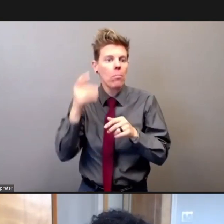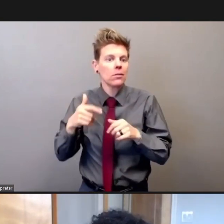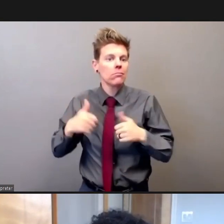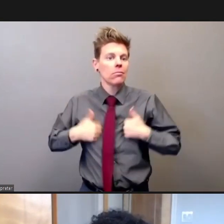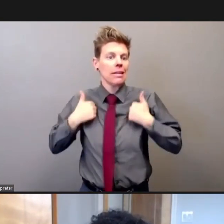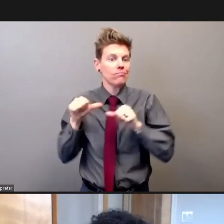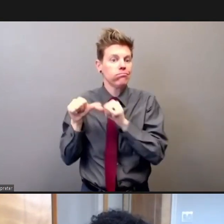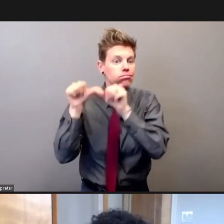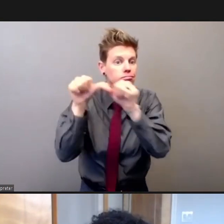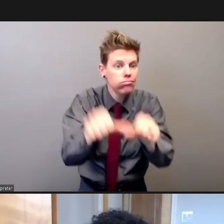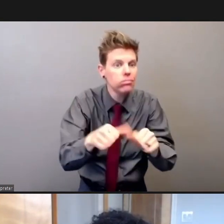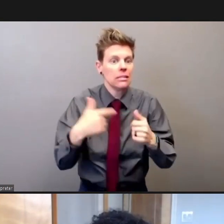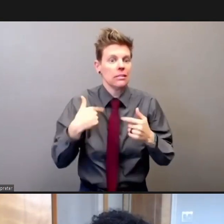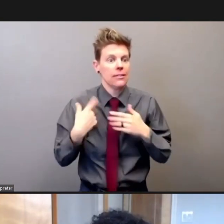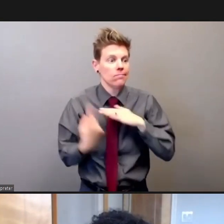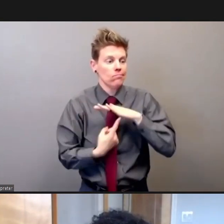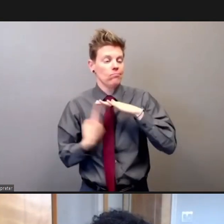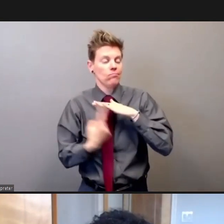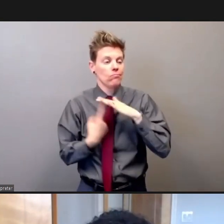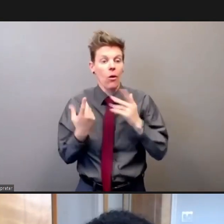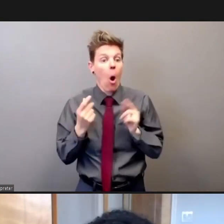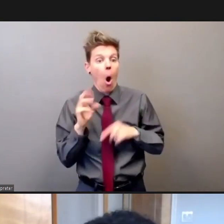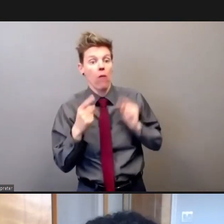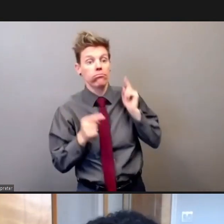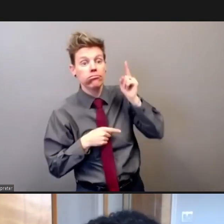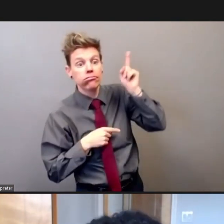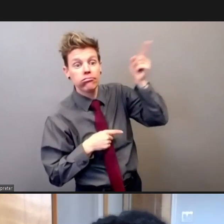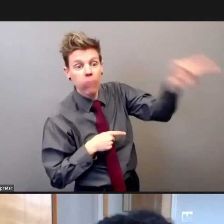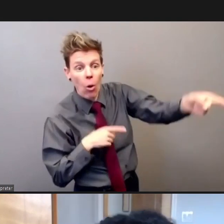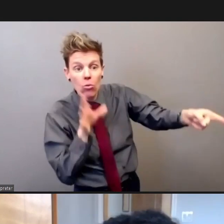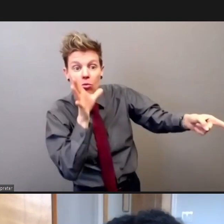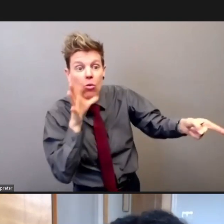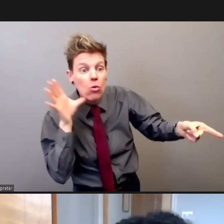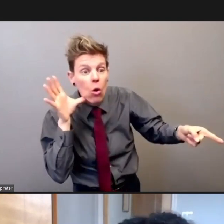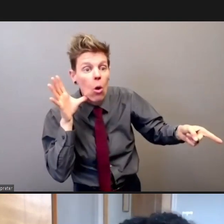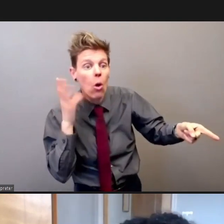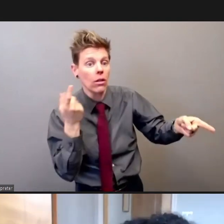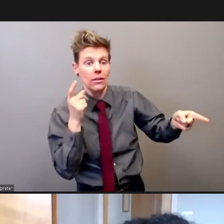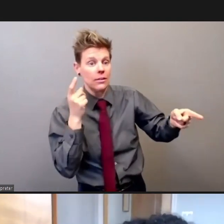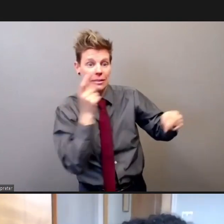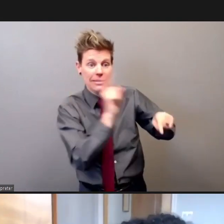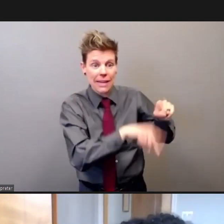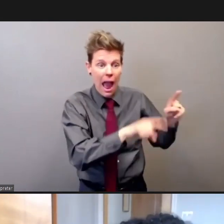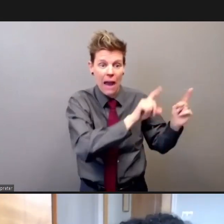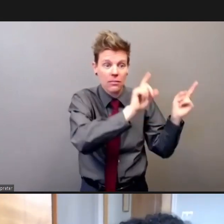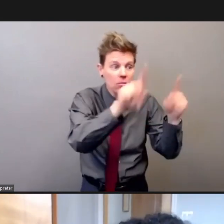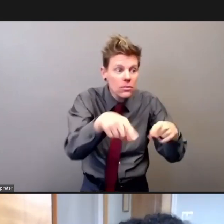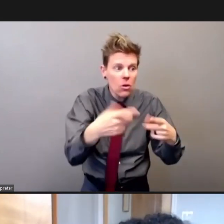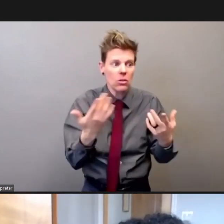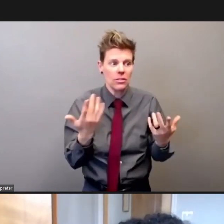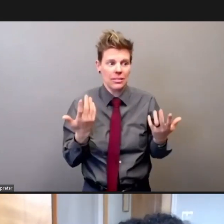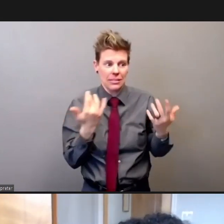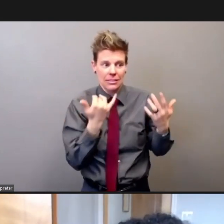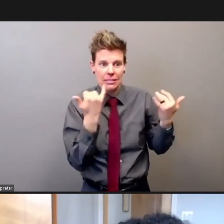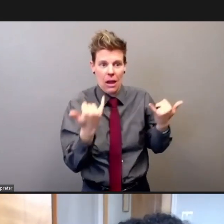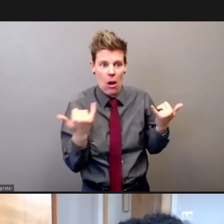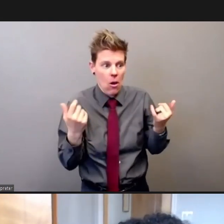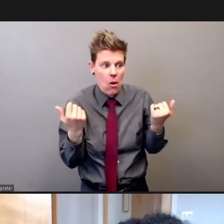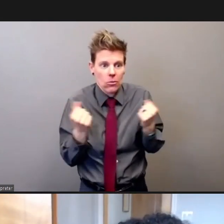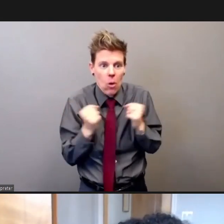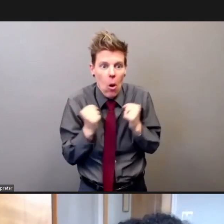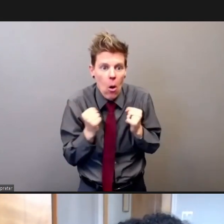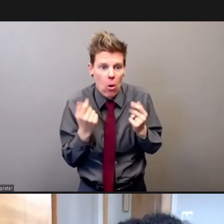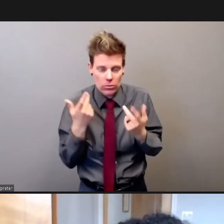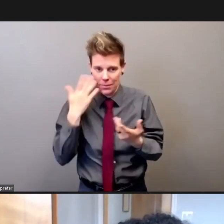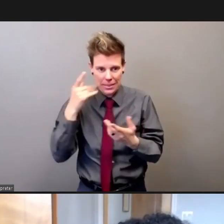remote areas where it's been really difficult, right? Both in terms of cold storage, extremely cold storage, and it's difficult to move people because they